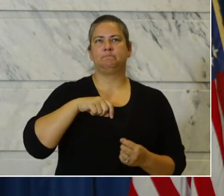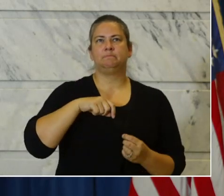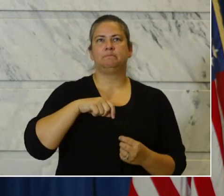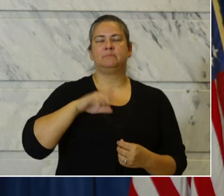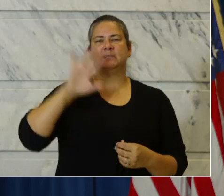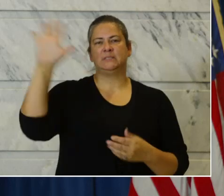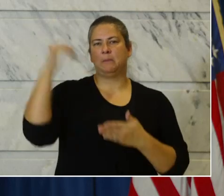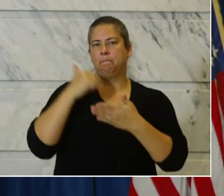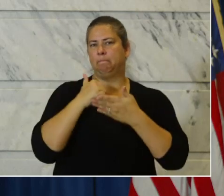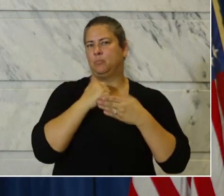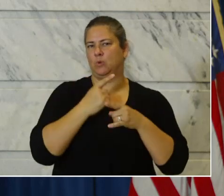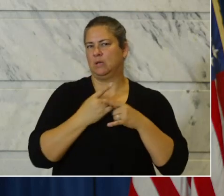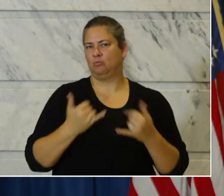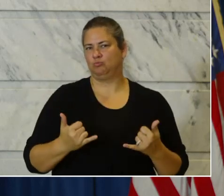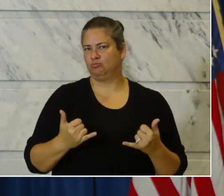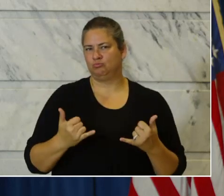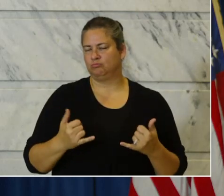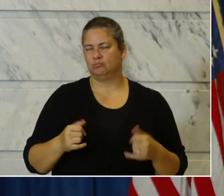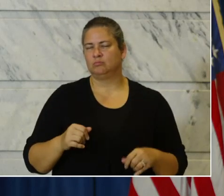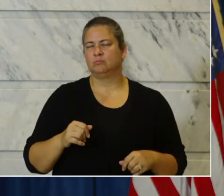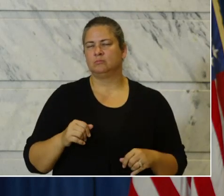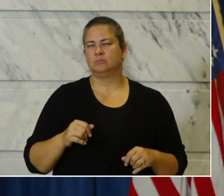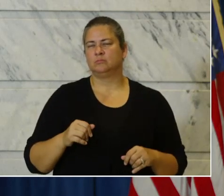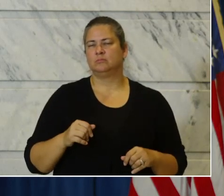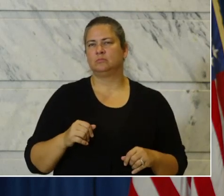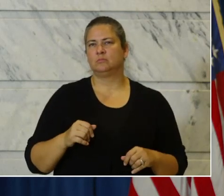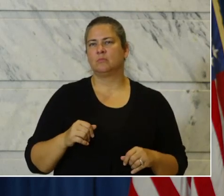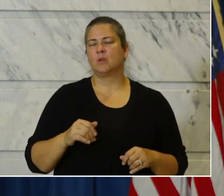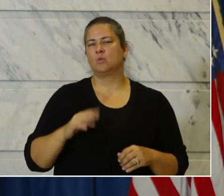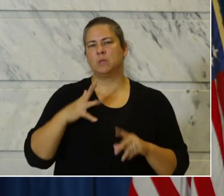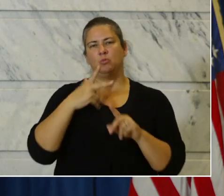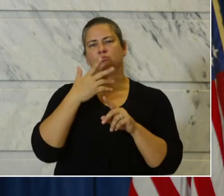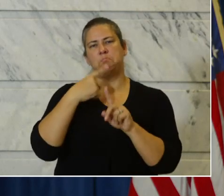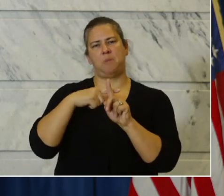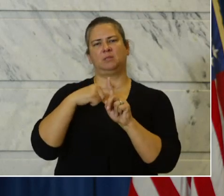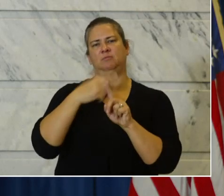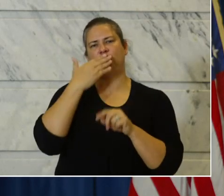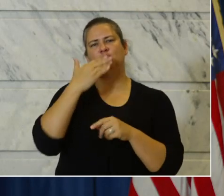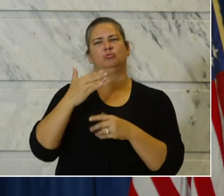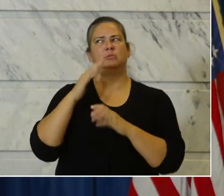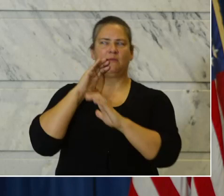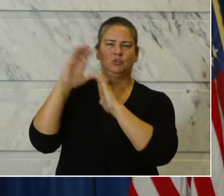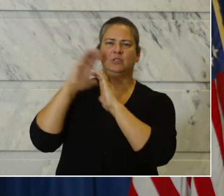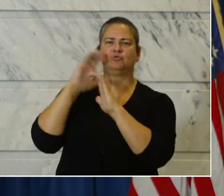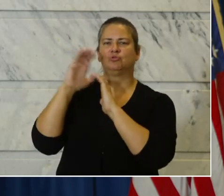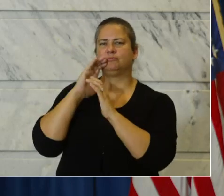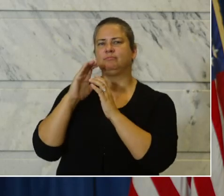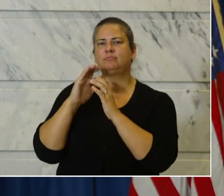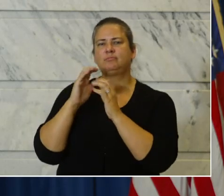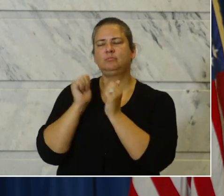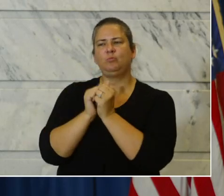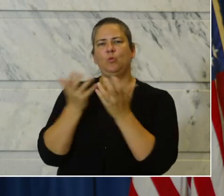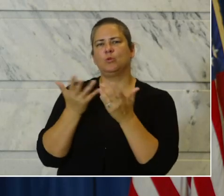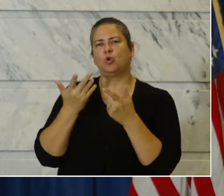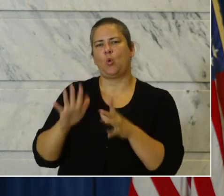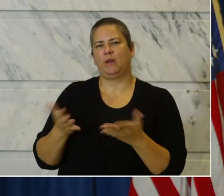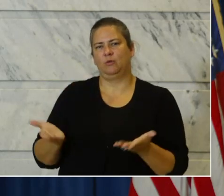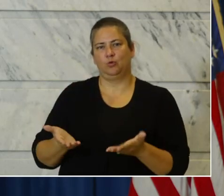that help. And again, it was a positive conversation about what was already in